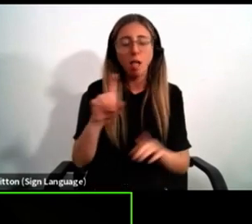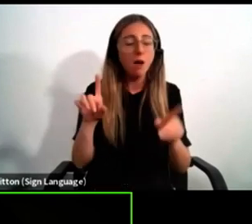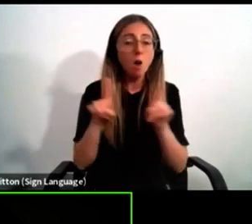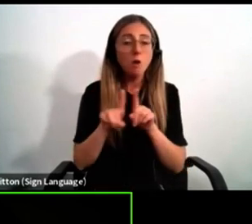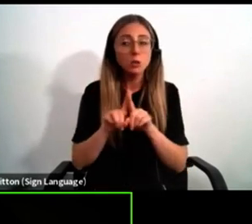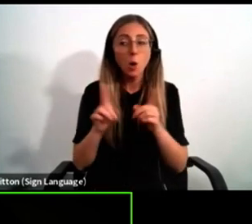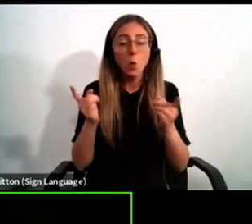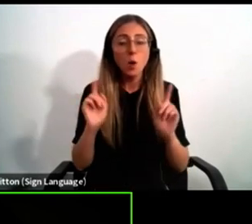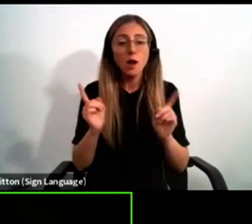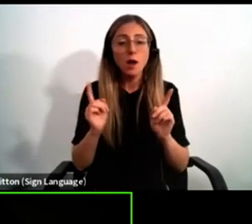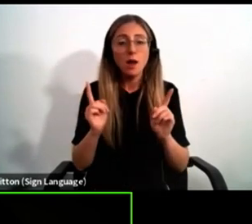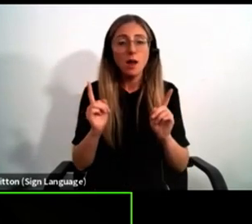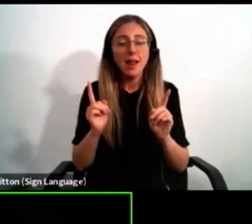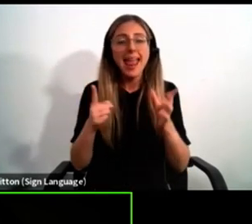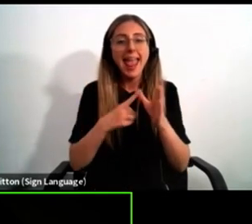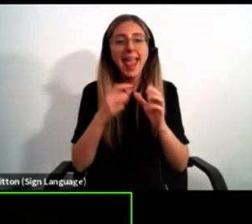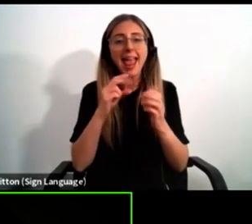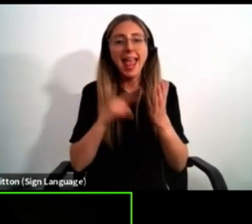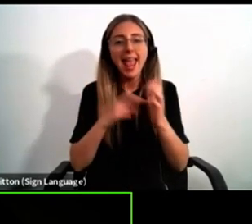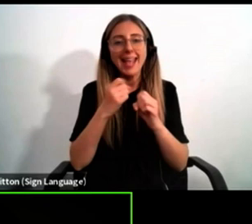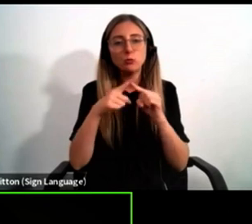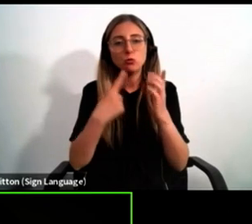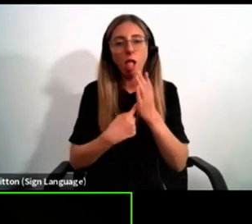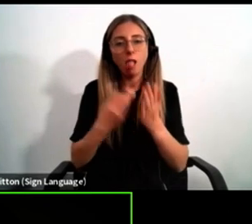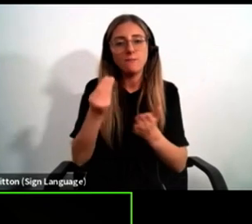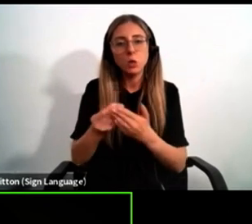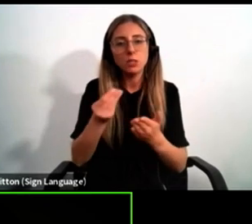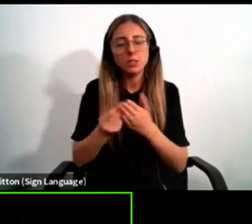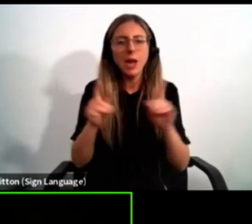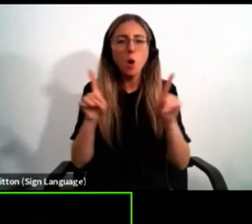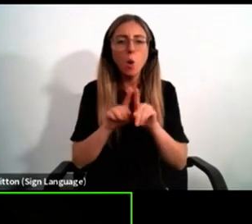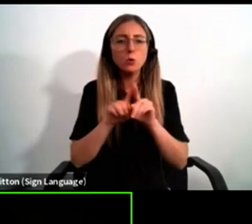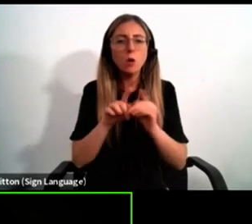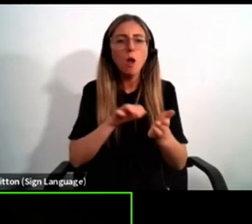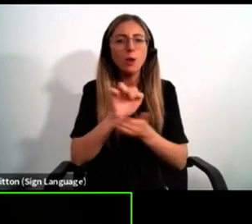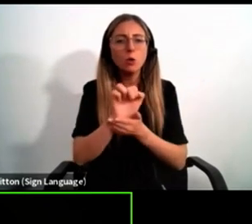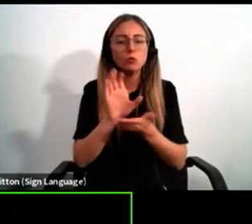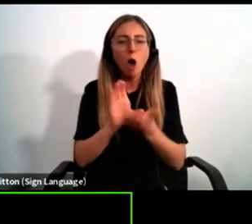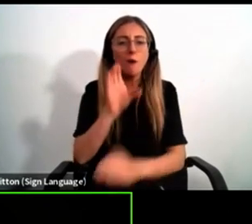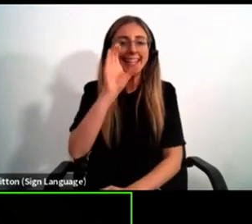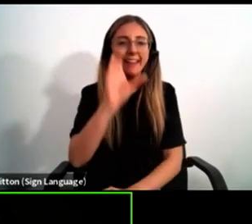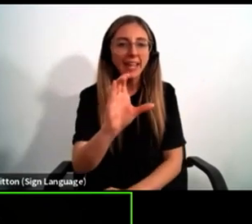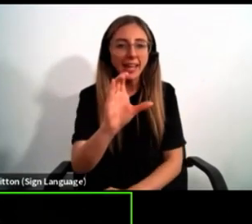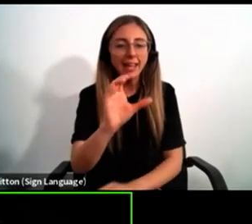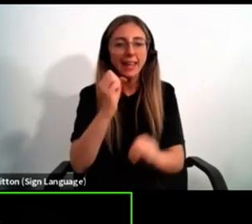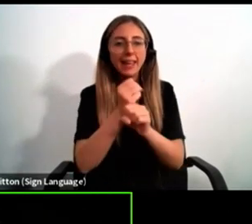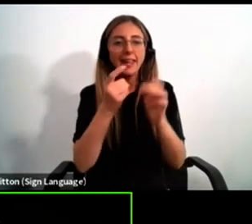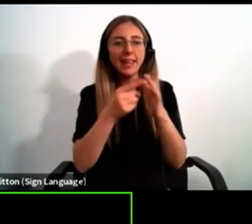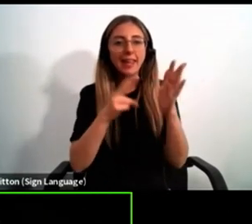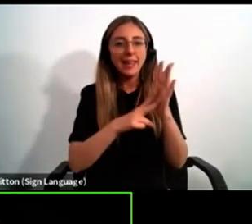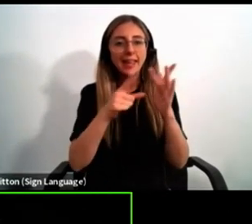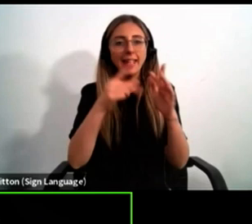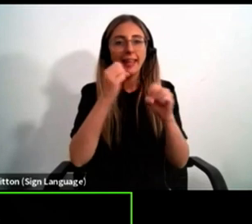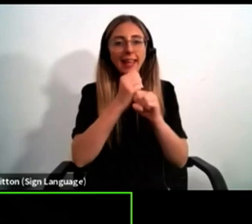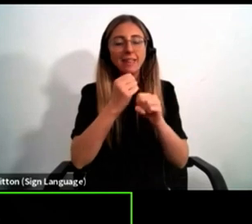also the angel funding, and also the culture of giving, by through philanthropic